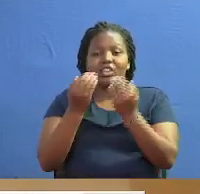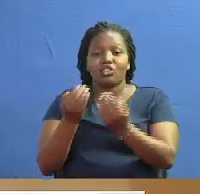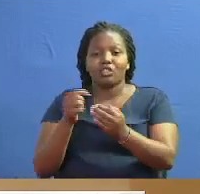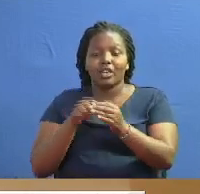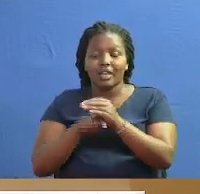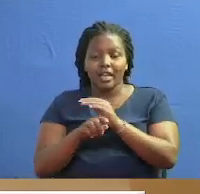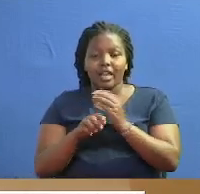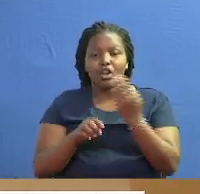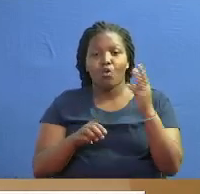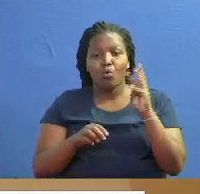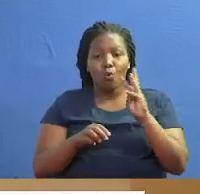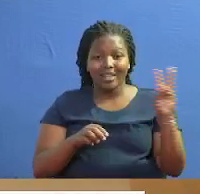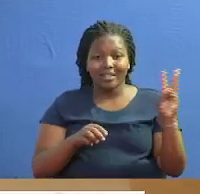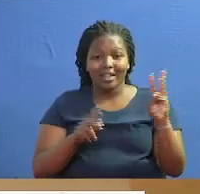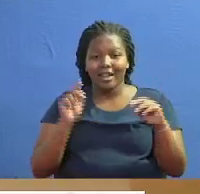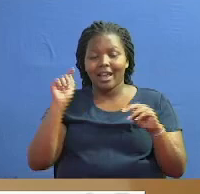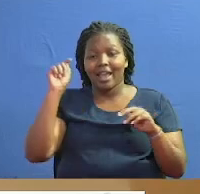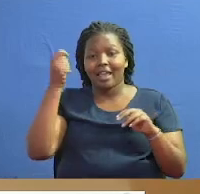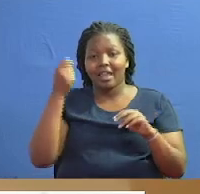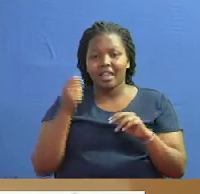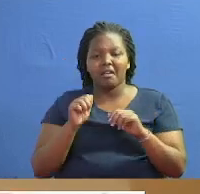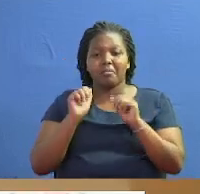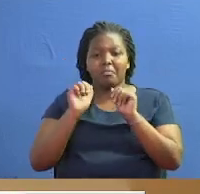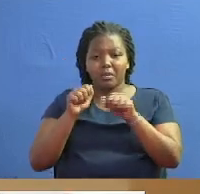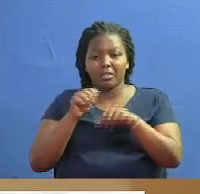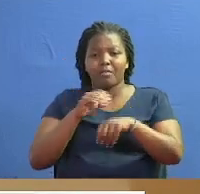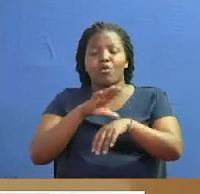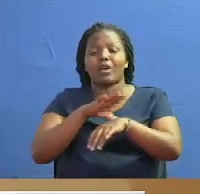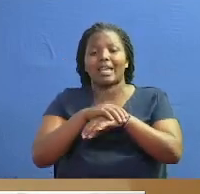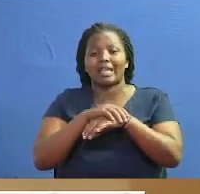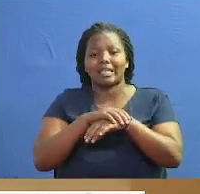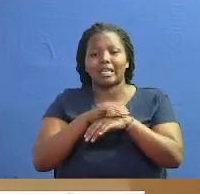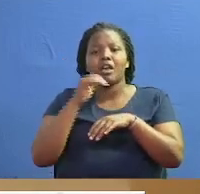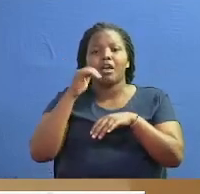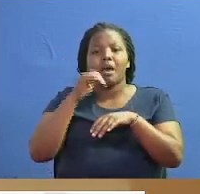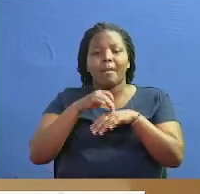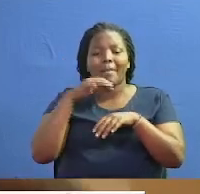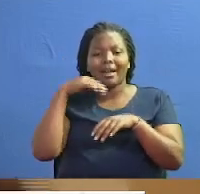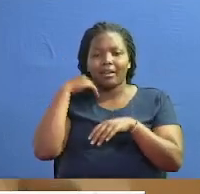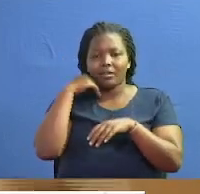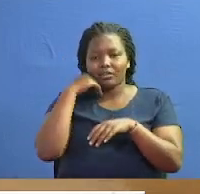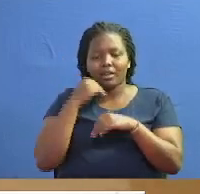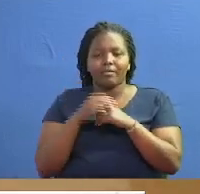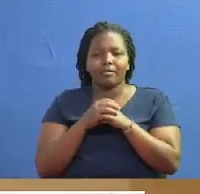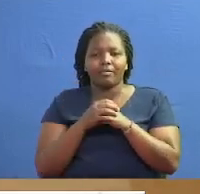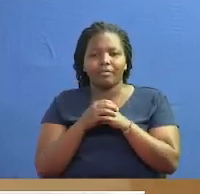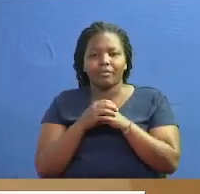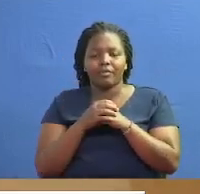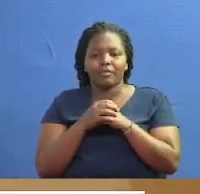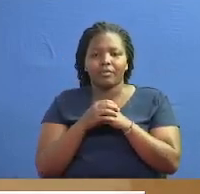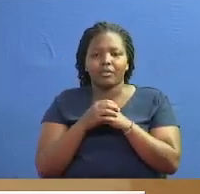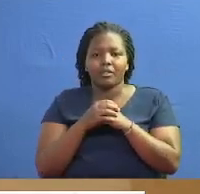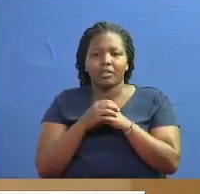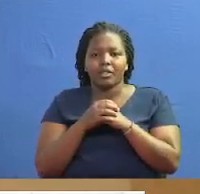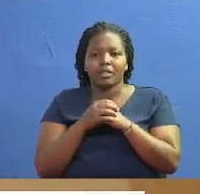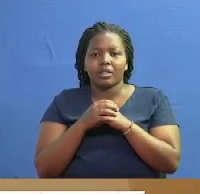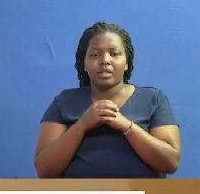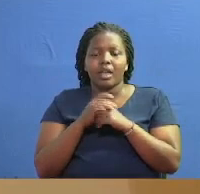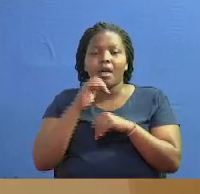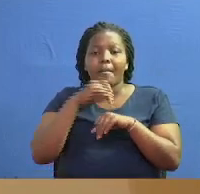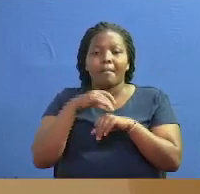are more prone to malaria, because you see, malaria is also distributed a bit geographically